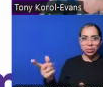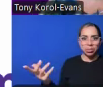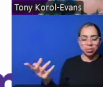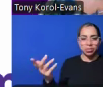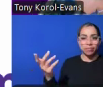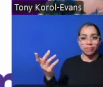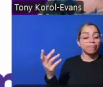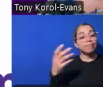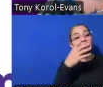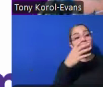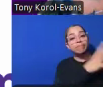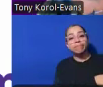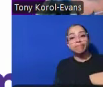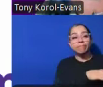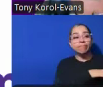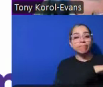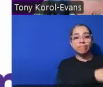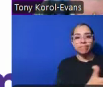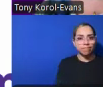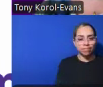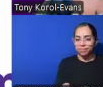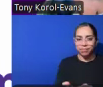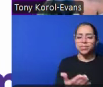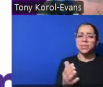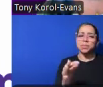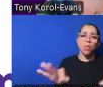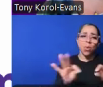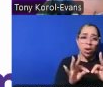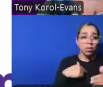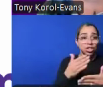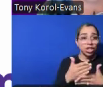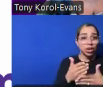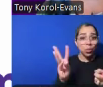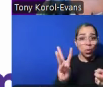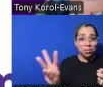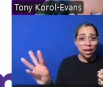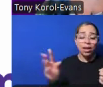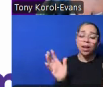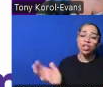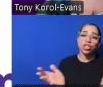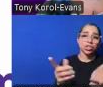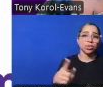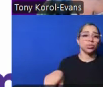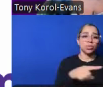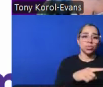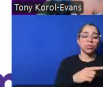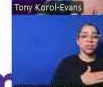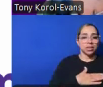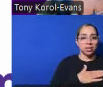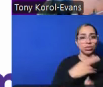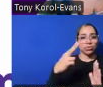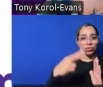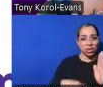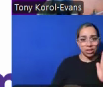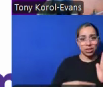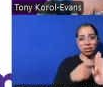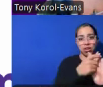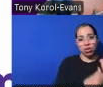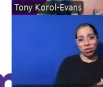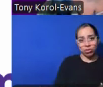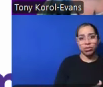important. I encourage you, I give you the site for this. I encourage you highly to read this article.